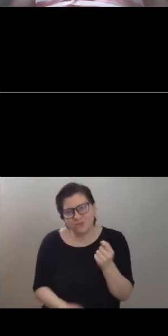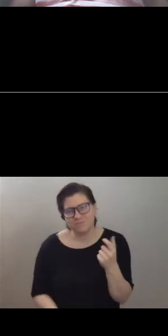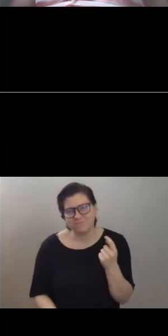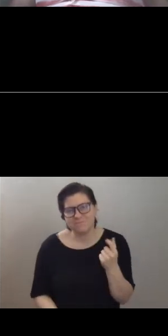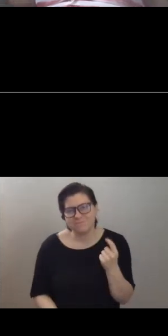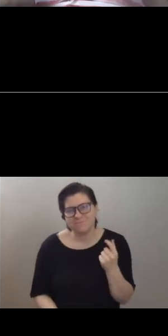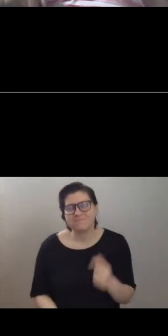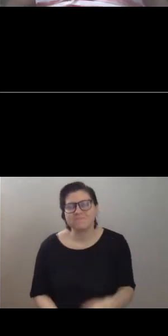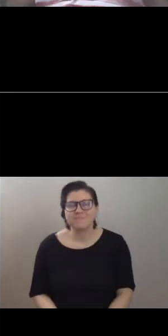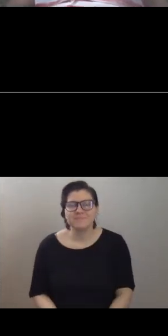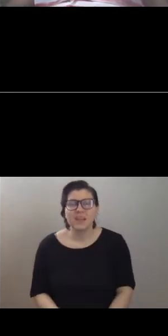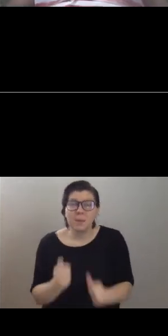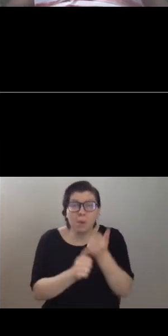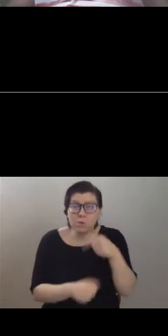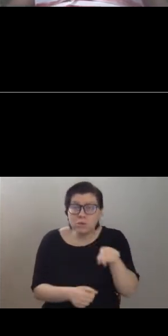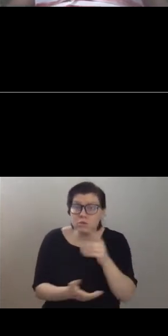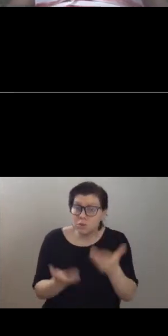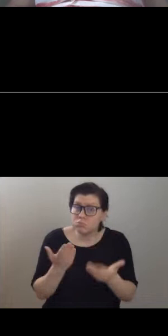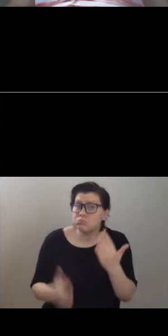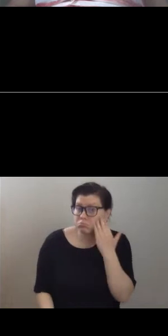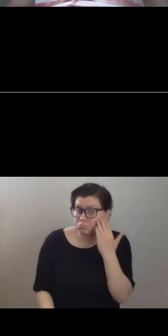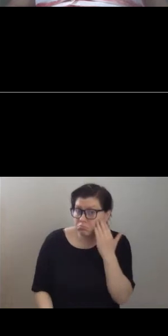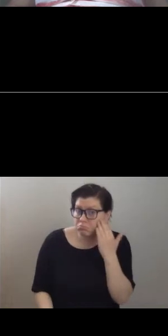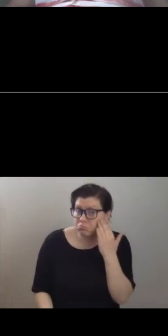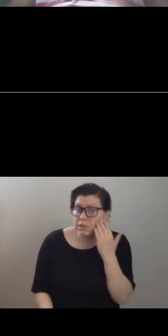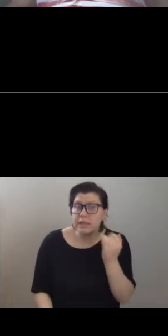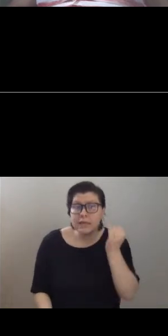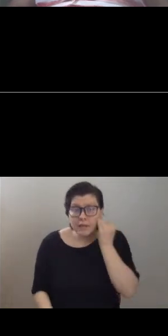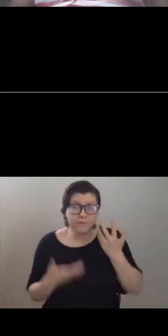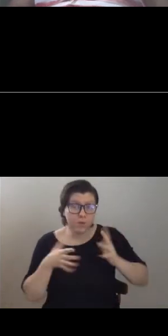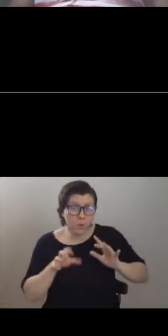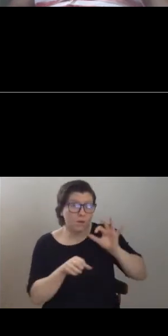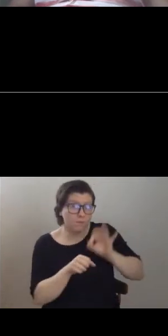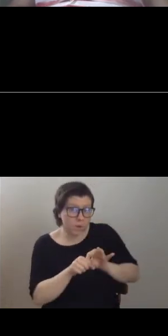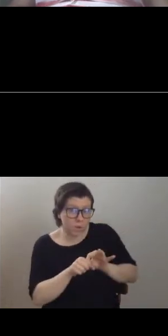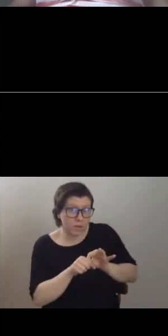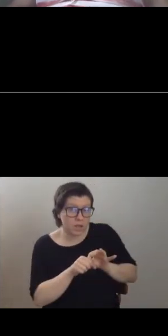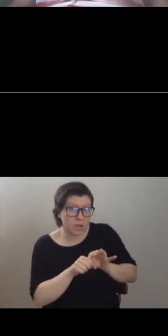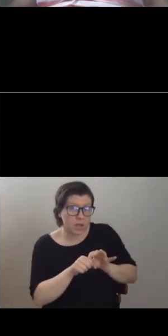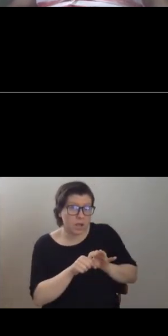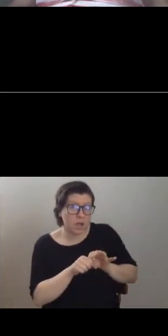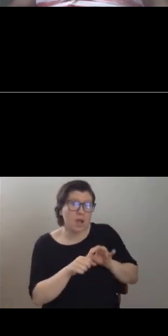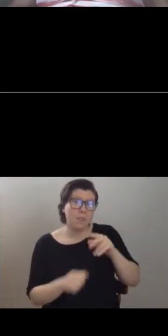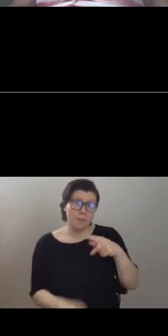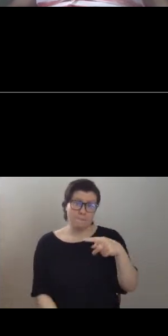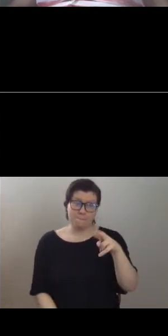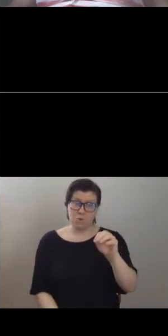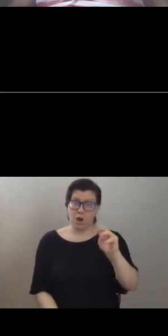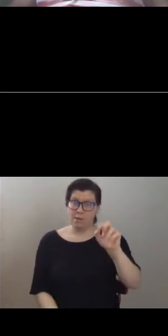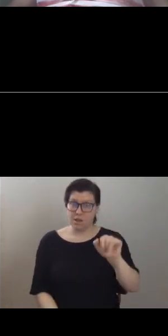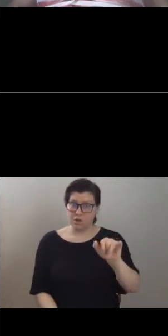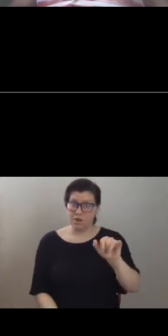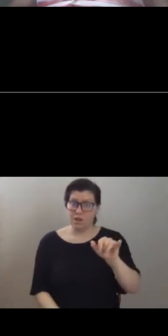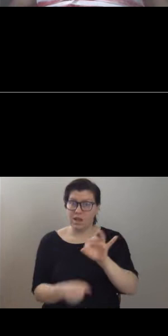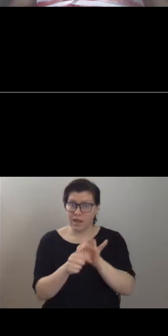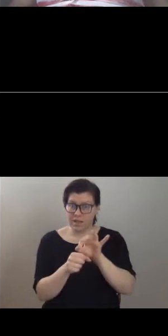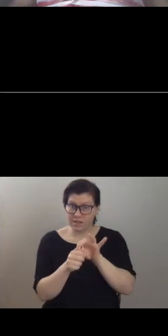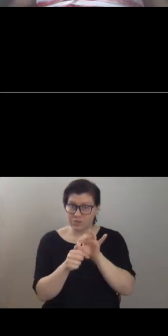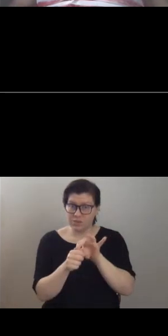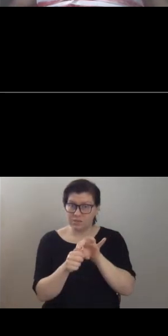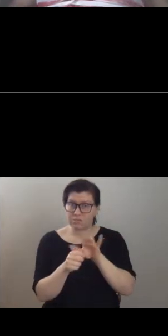As most of you probably know, if you did vote in the primary election, all that voting was